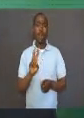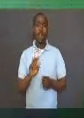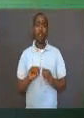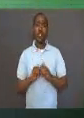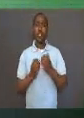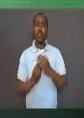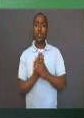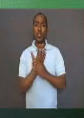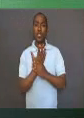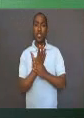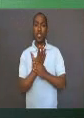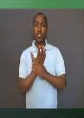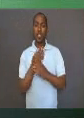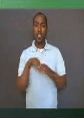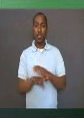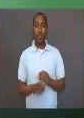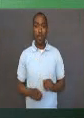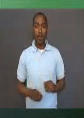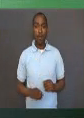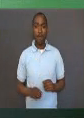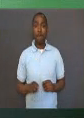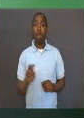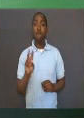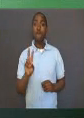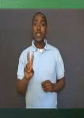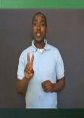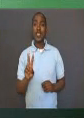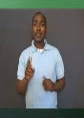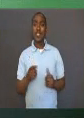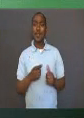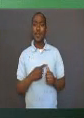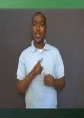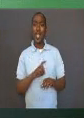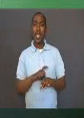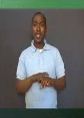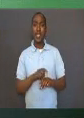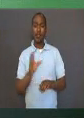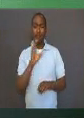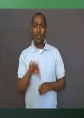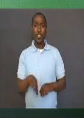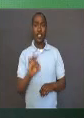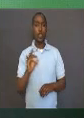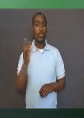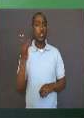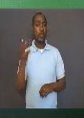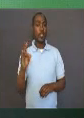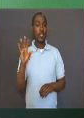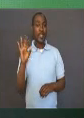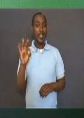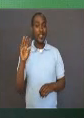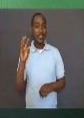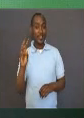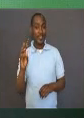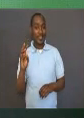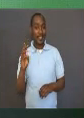developed. Vaccines were first developed in 1796 by an English